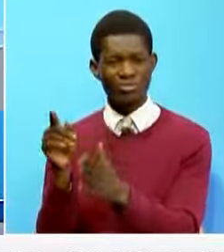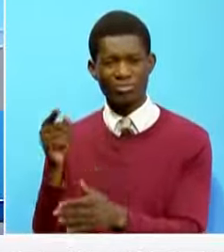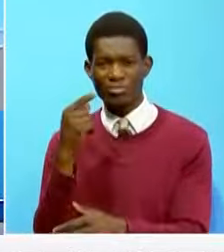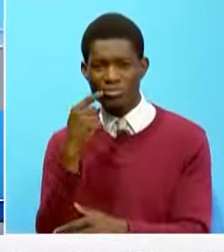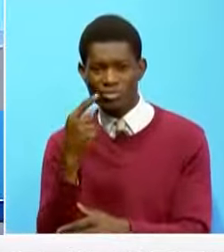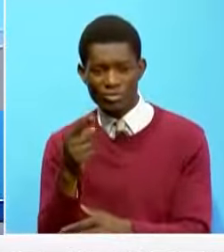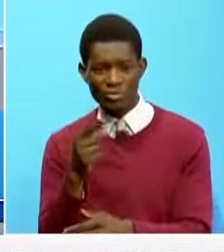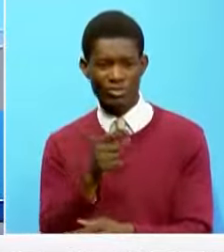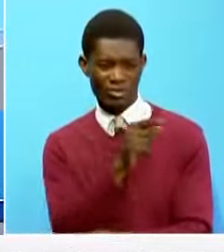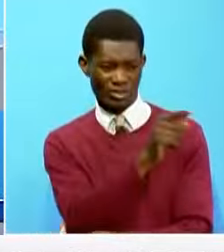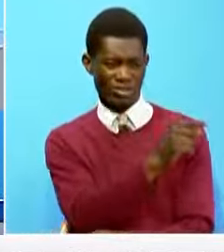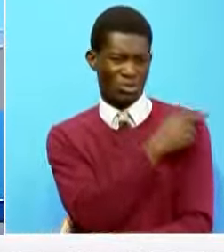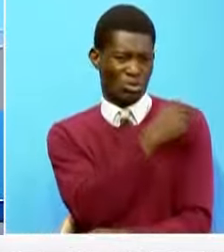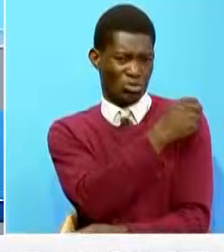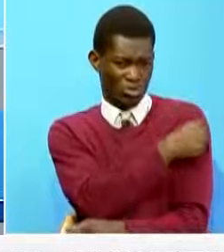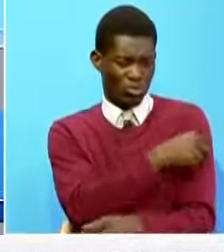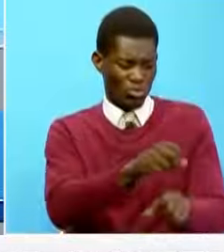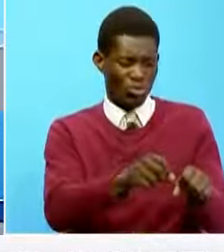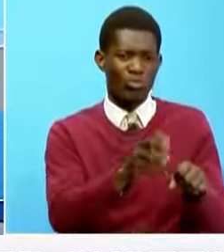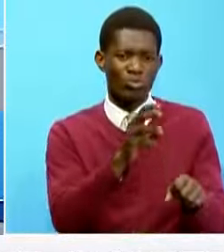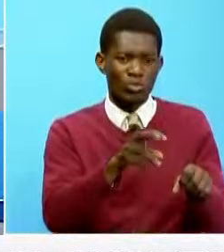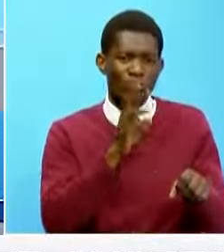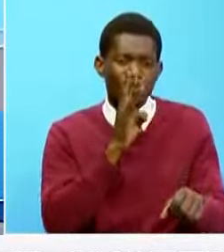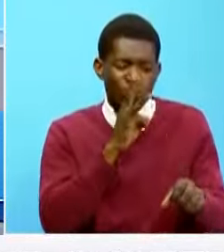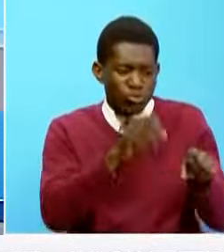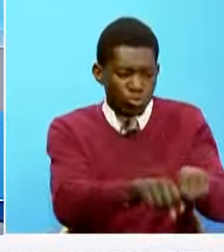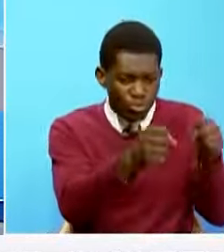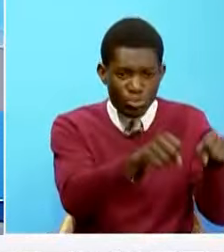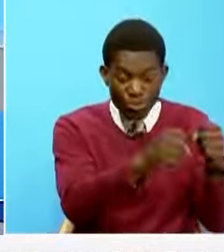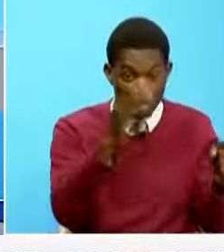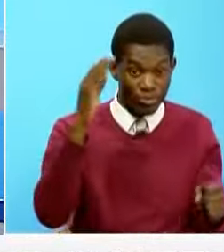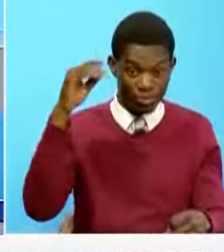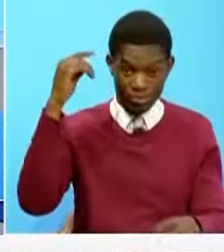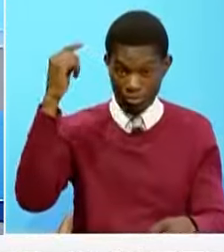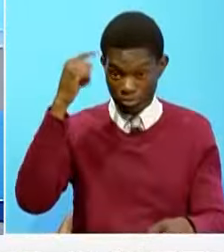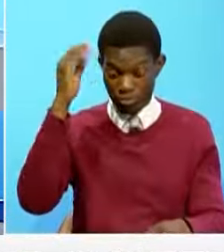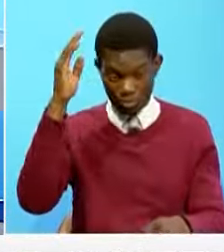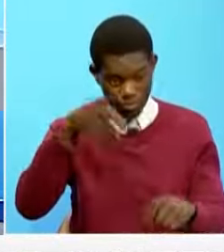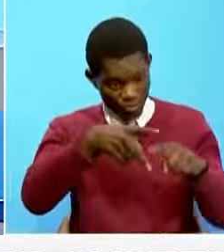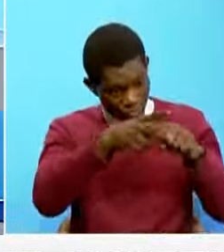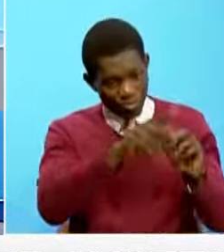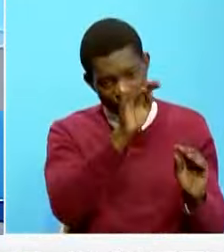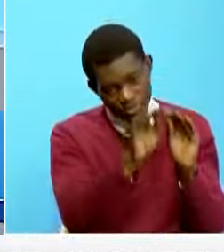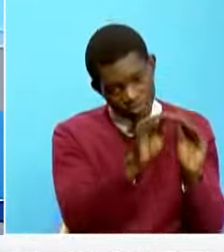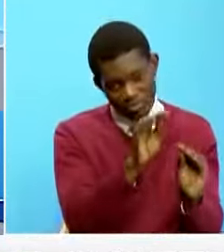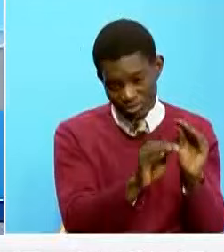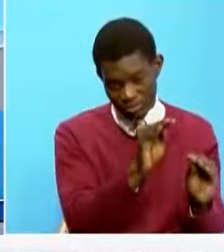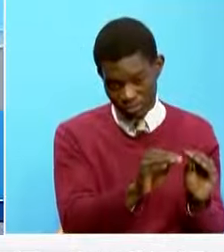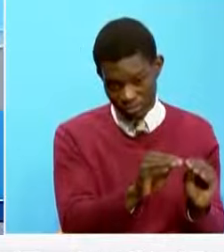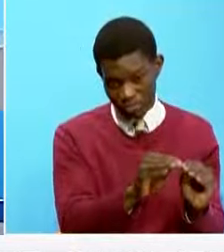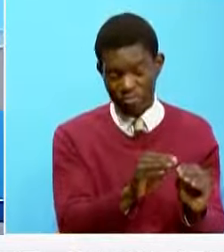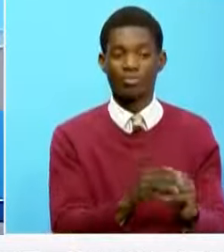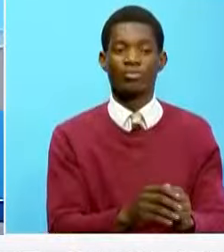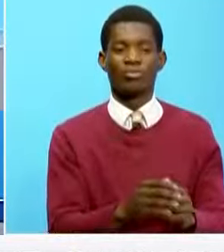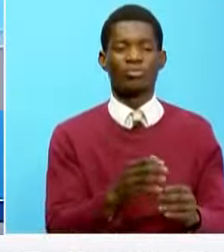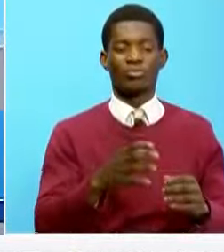District Hospital, which is posing a serious public health threat at the institution. Reacting to concerns by some affected mothers at